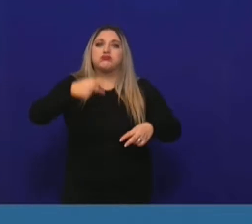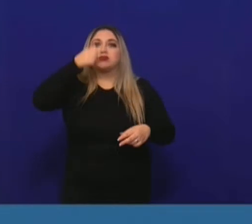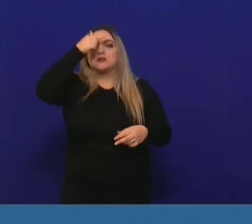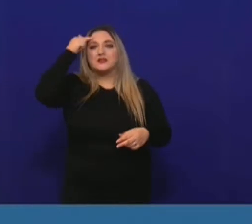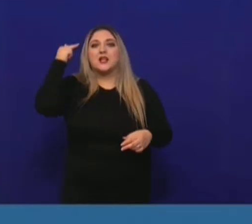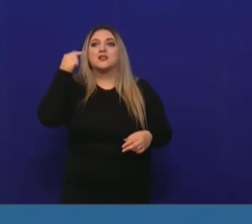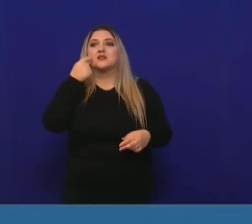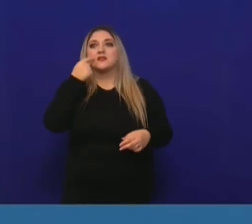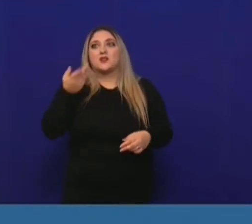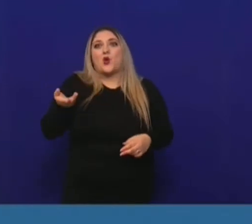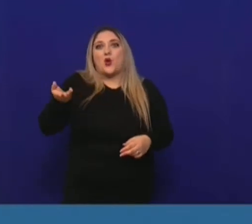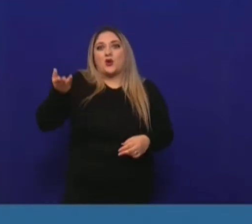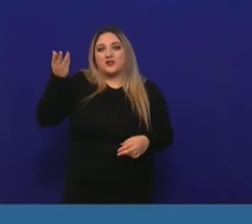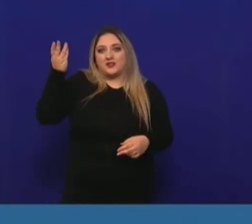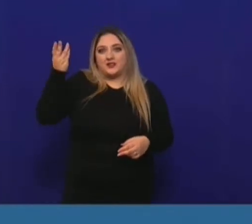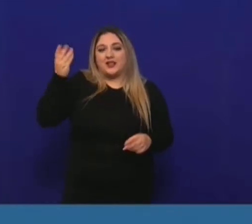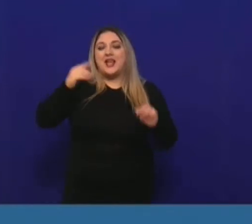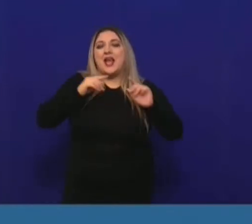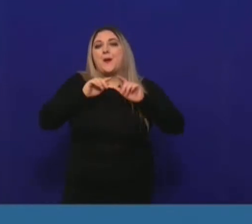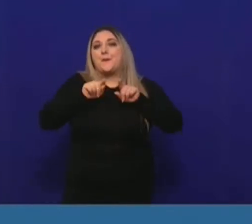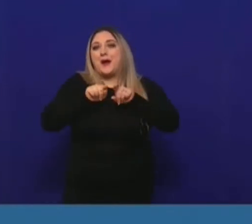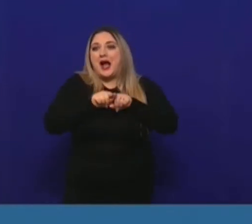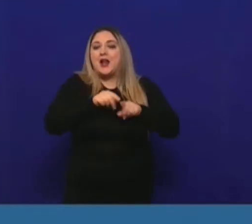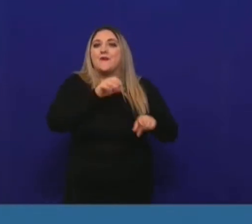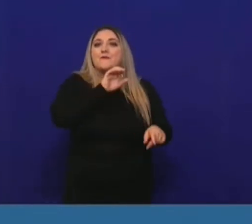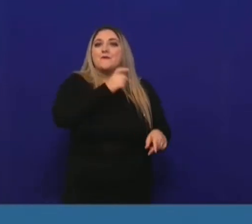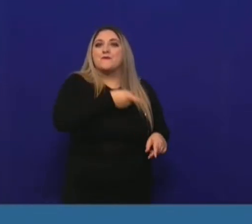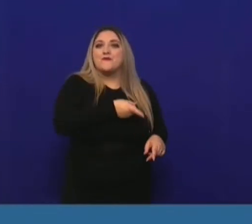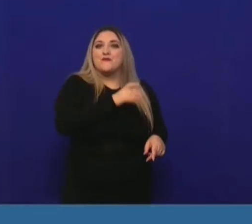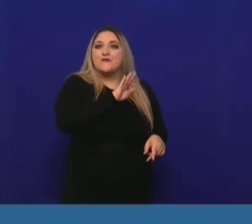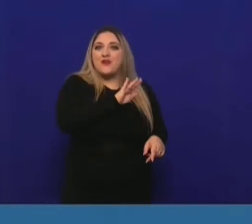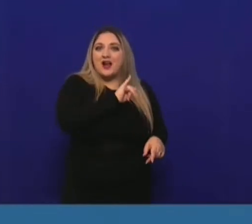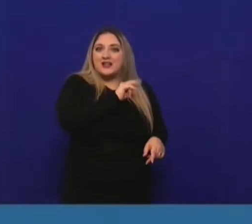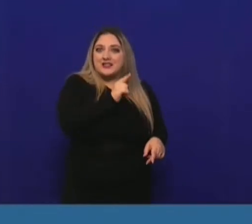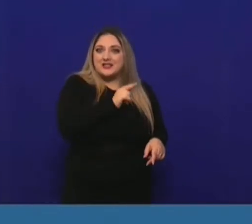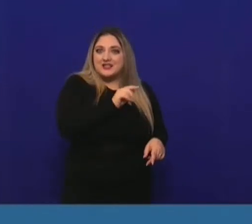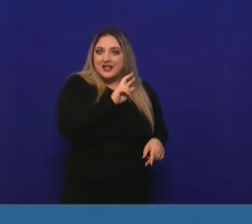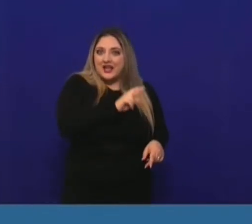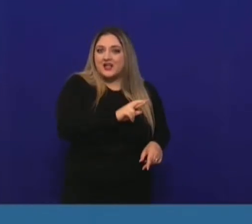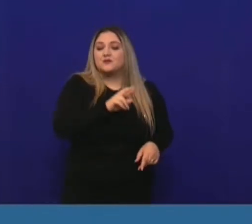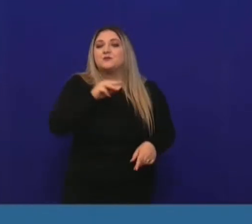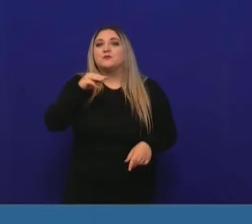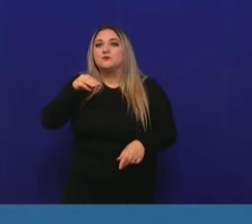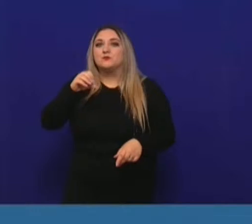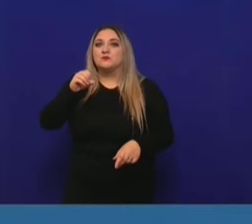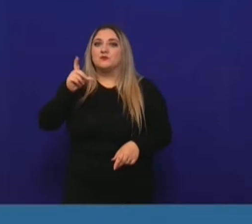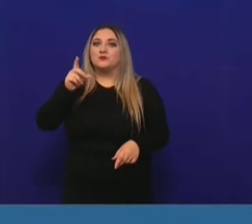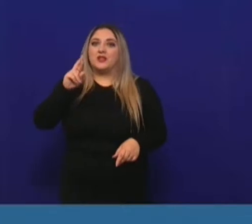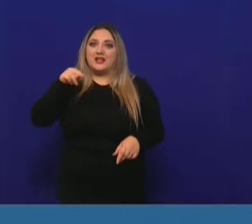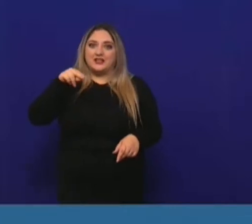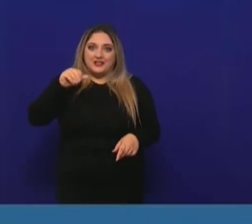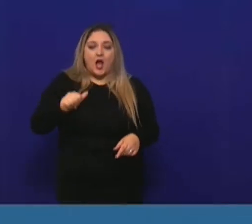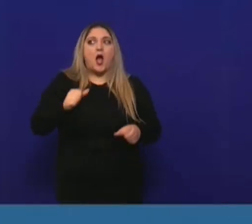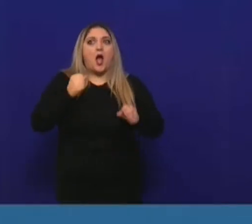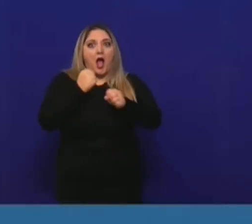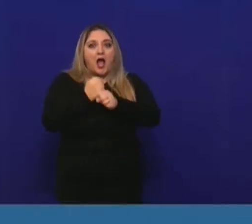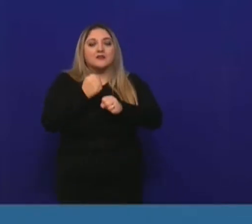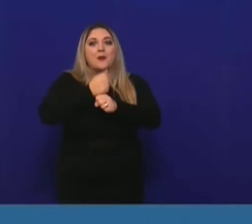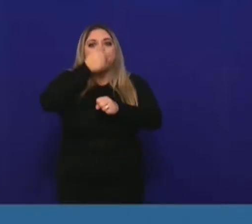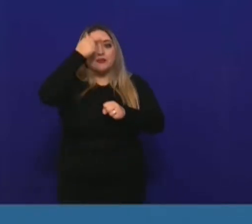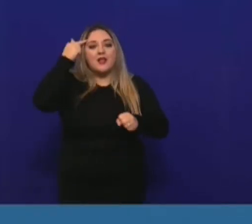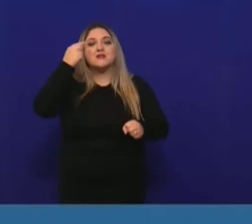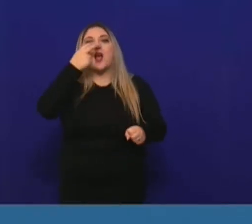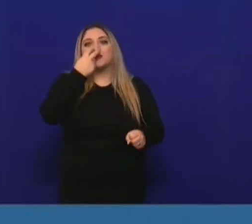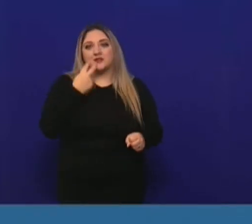pereżempju tal-Pfizer u tal-Moderna kien hemm numru ta' testijiet li saru f'nies li huma anzjani fejn raw li l-effectiveness hemmhekk tkun tajba